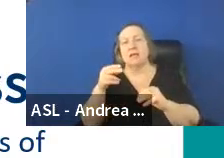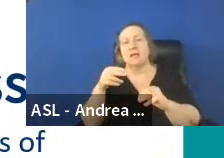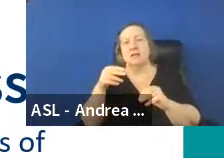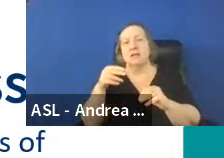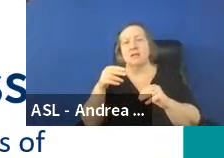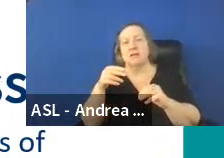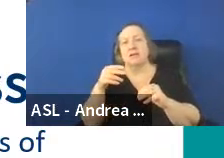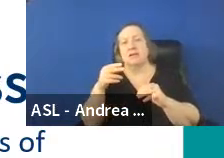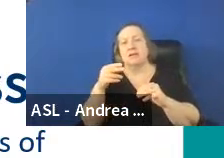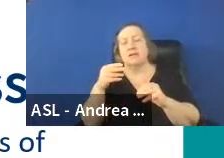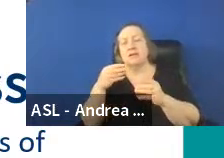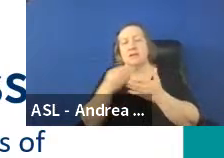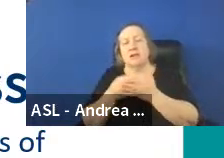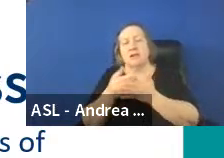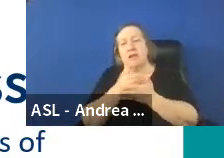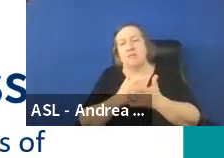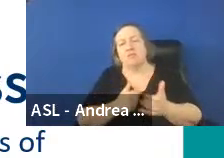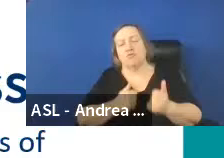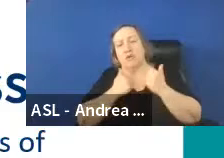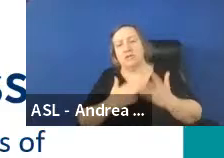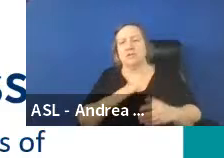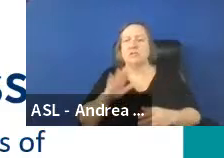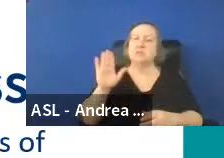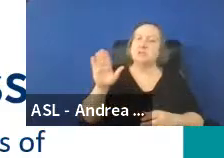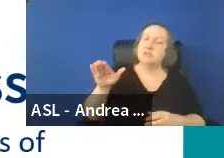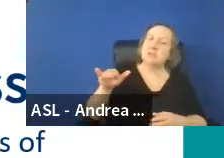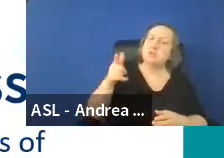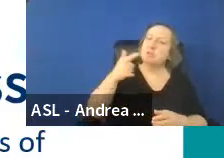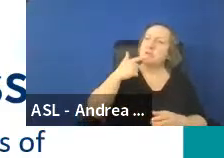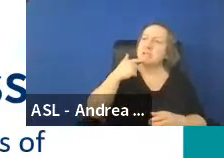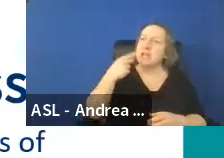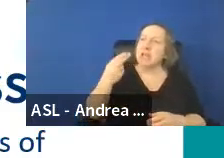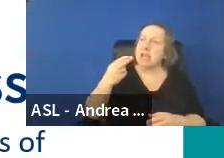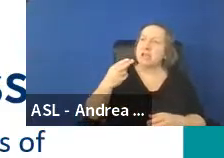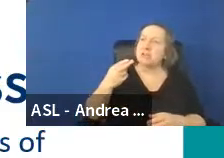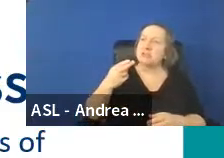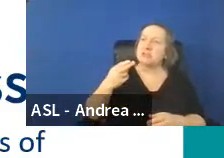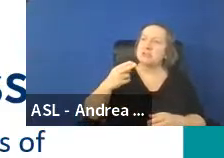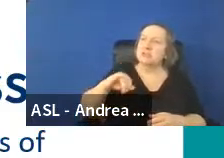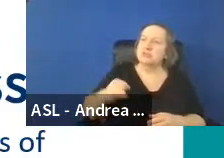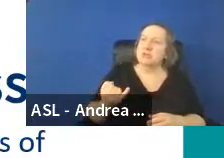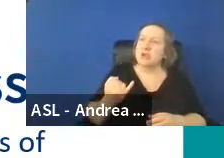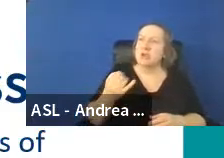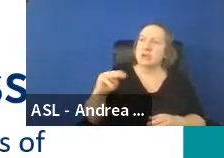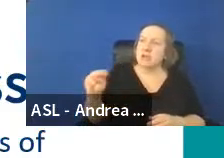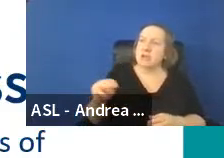Jay? Yeah. I'm sorry for interrupting. When you say H, G, and M,